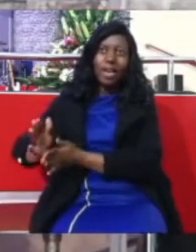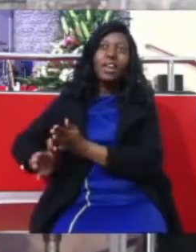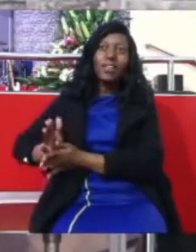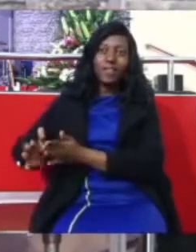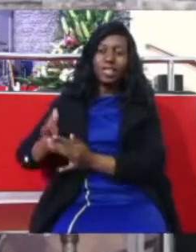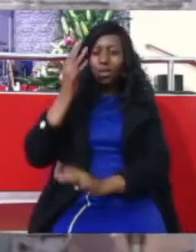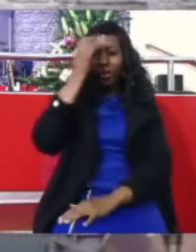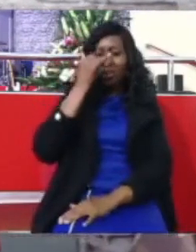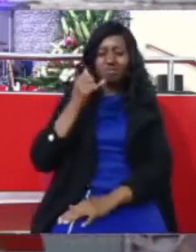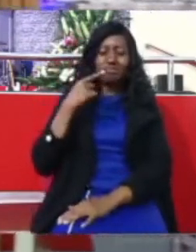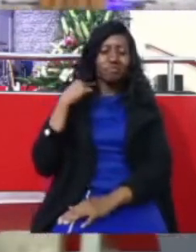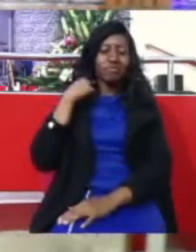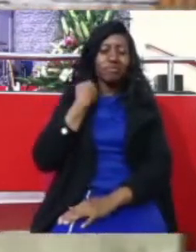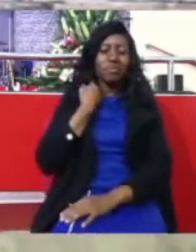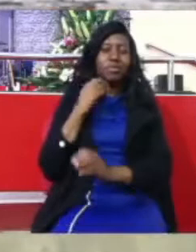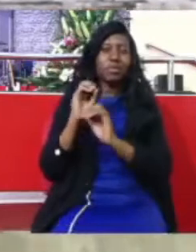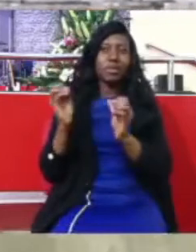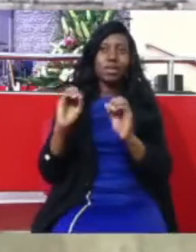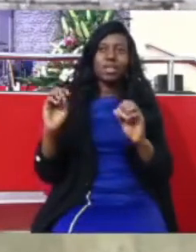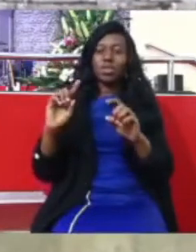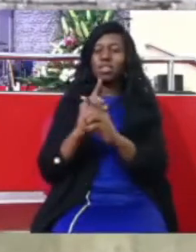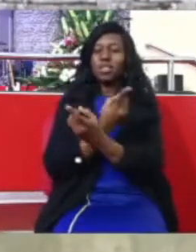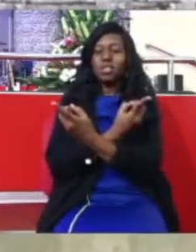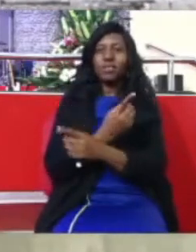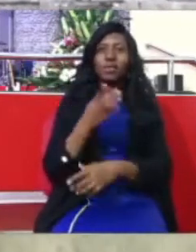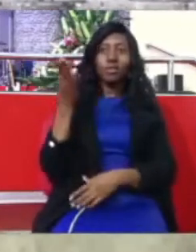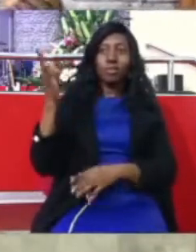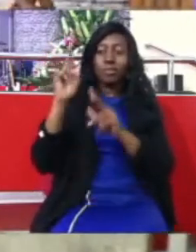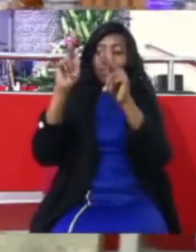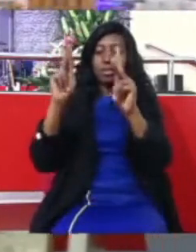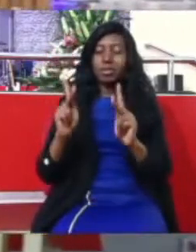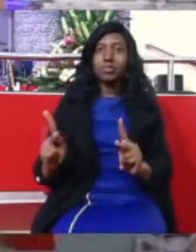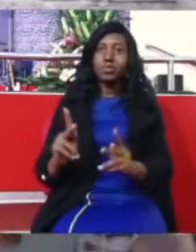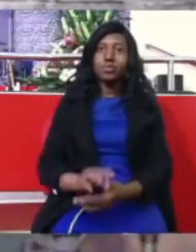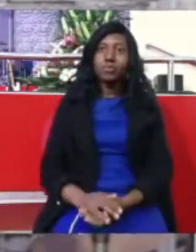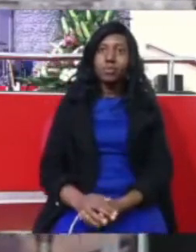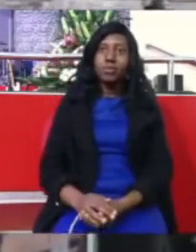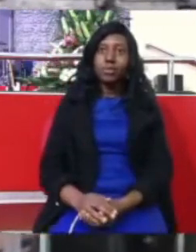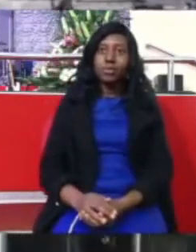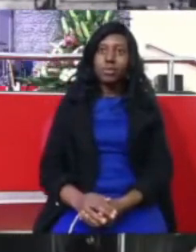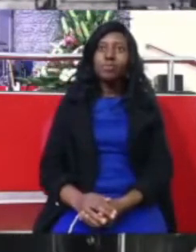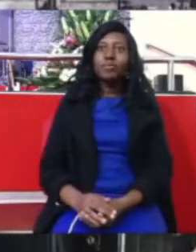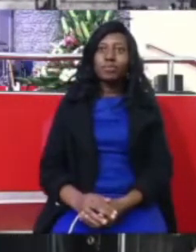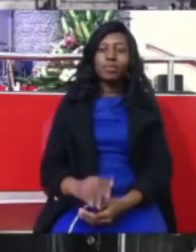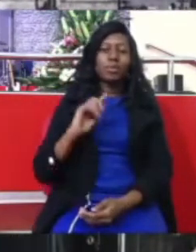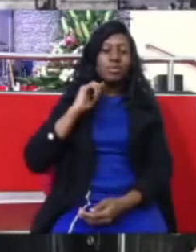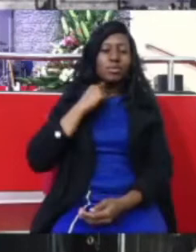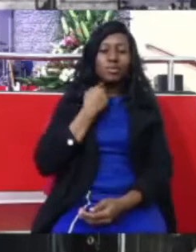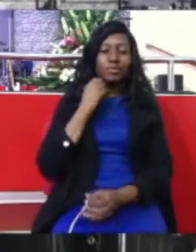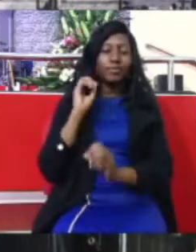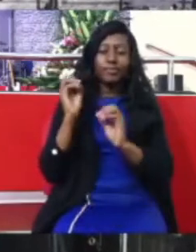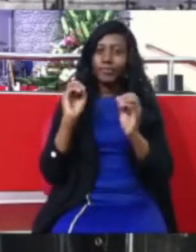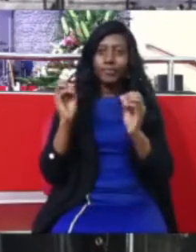Because you don't know the difference with it. It has many tiny bones. It is tasteless, you know.